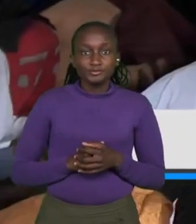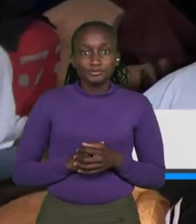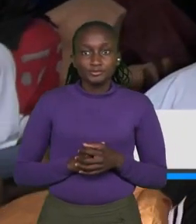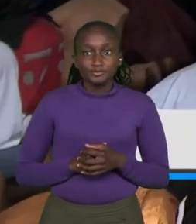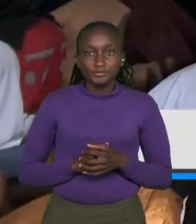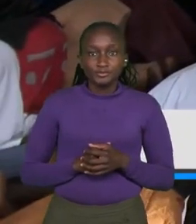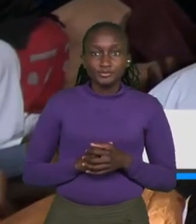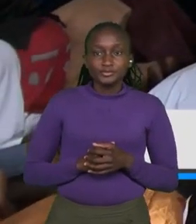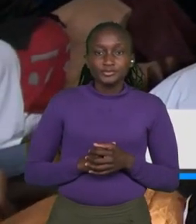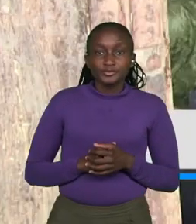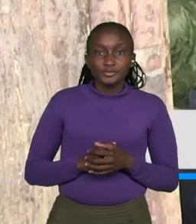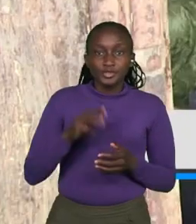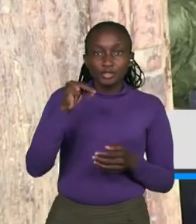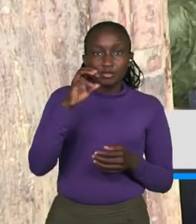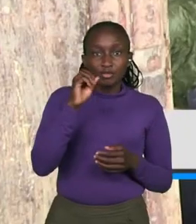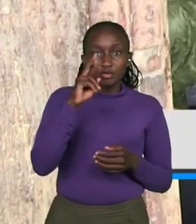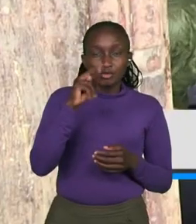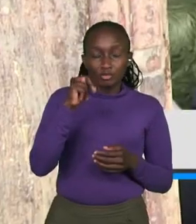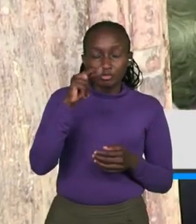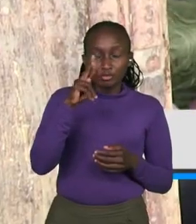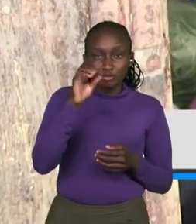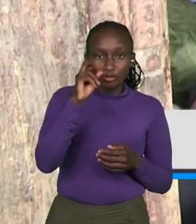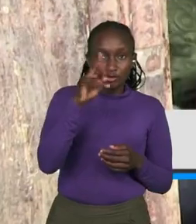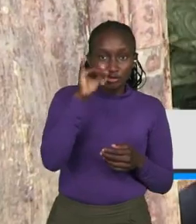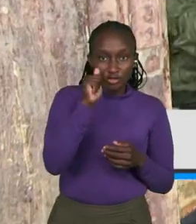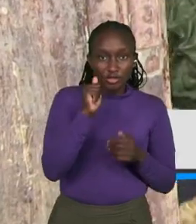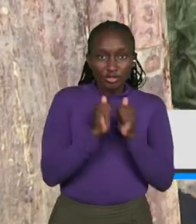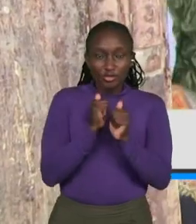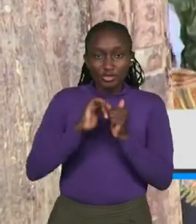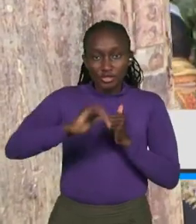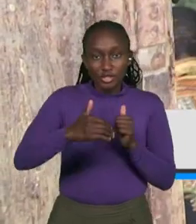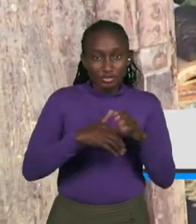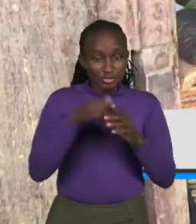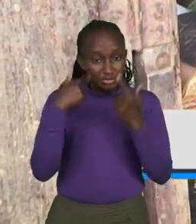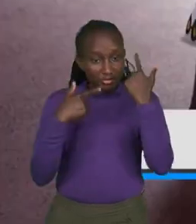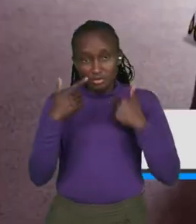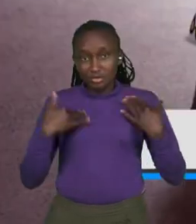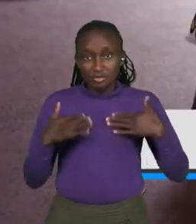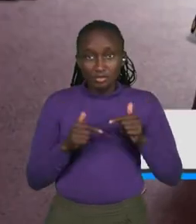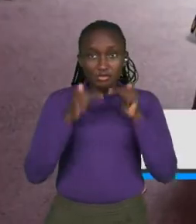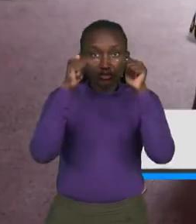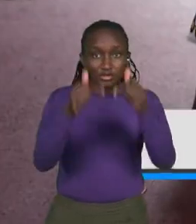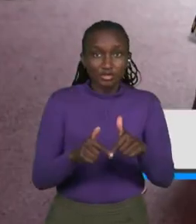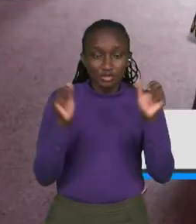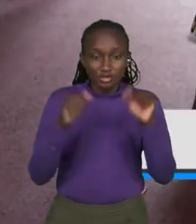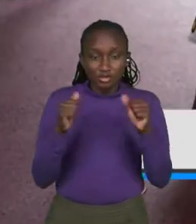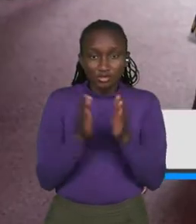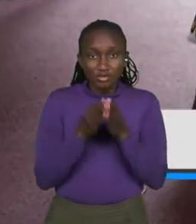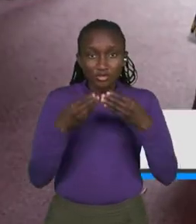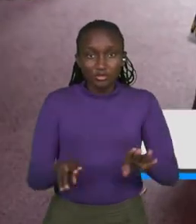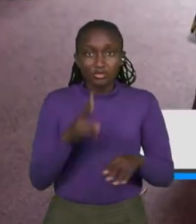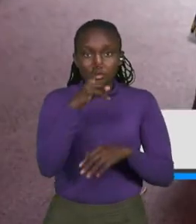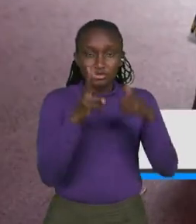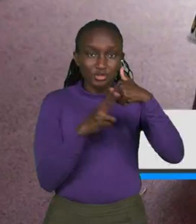The Monrovia suburb of Peinesville was a town in mourning as residents sought to come to terms with the loss of